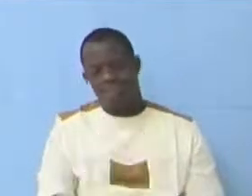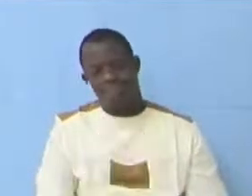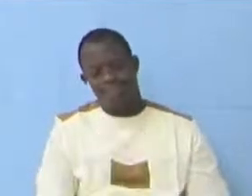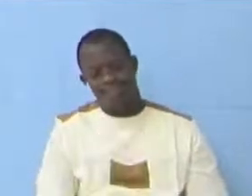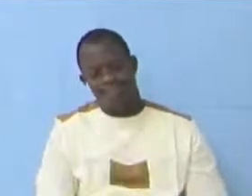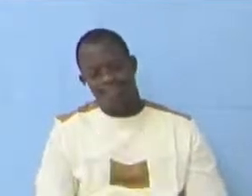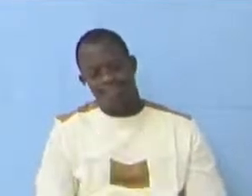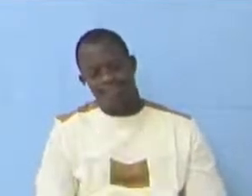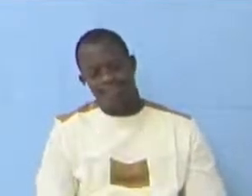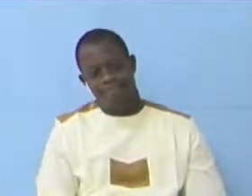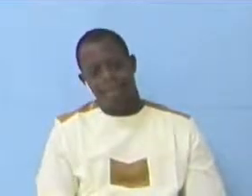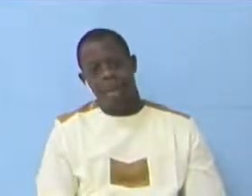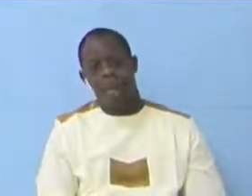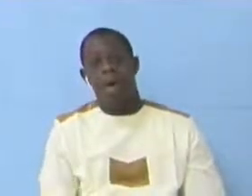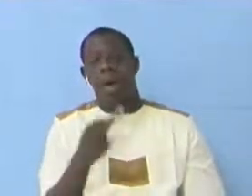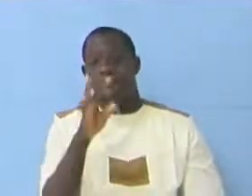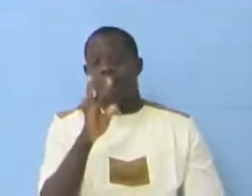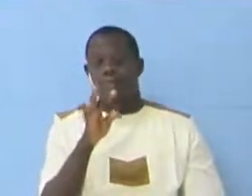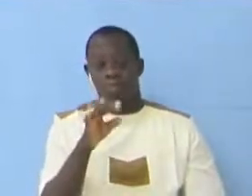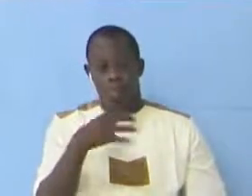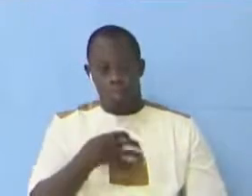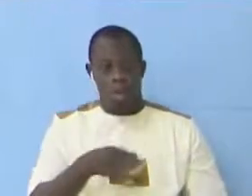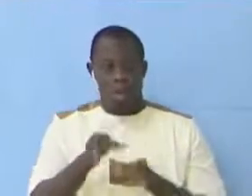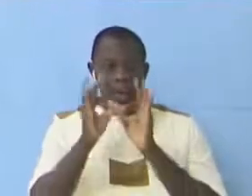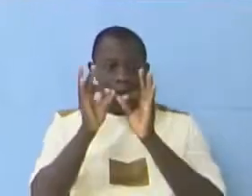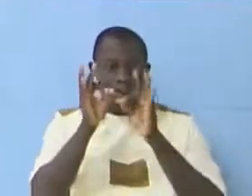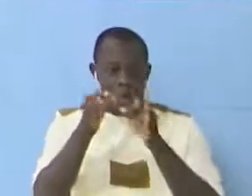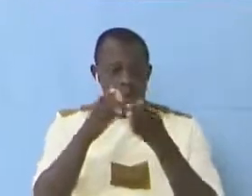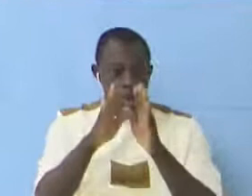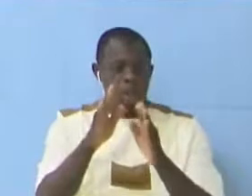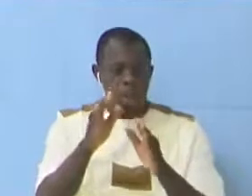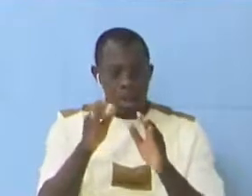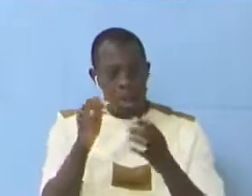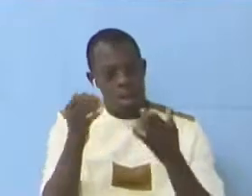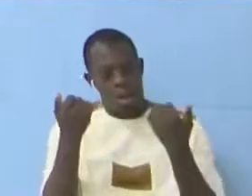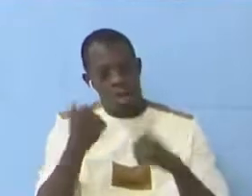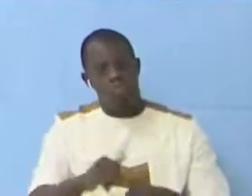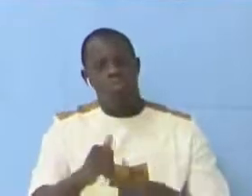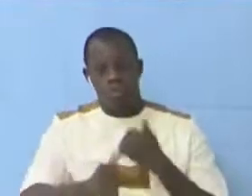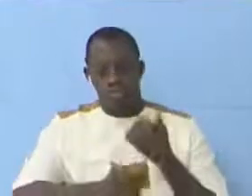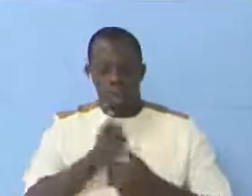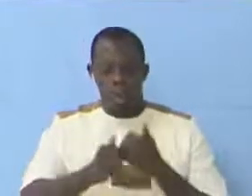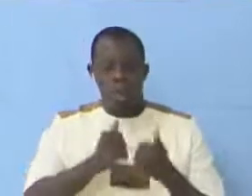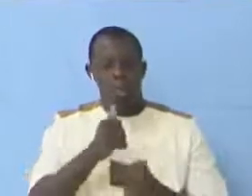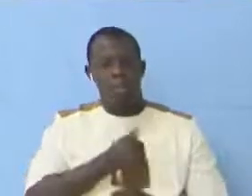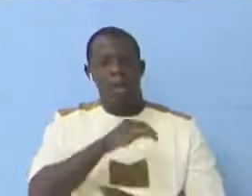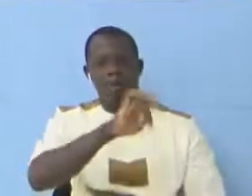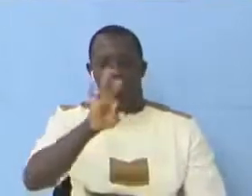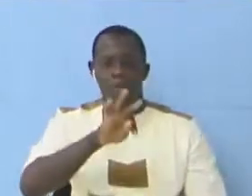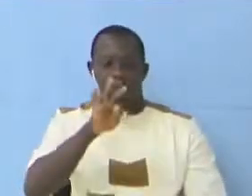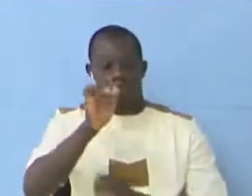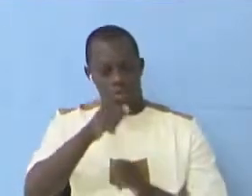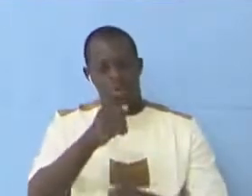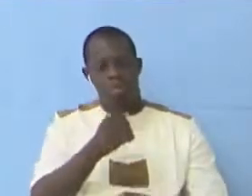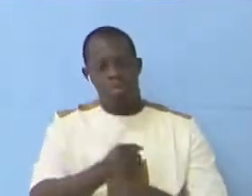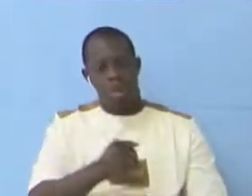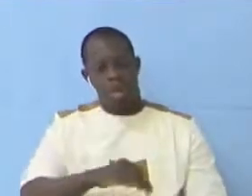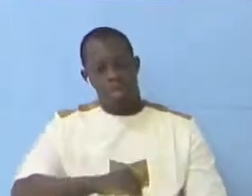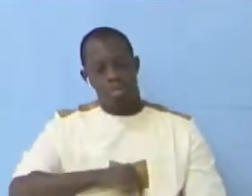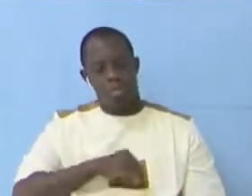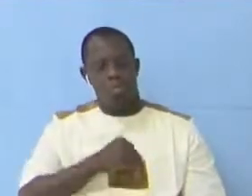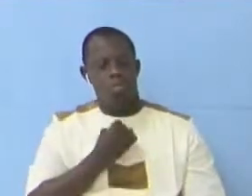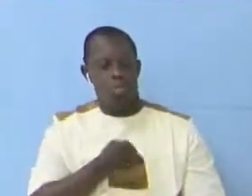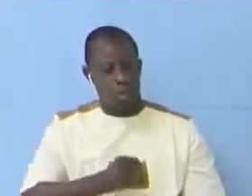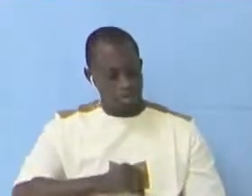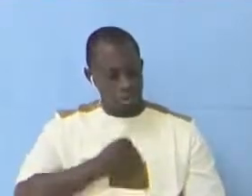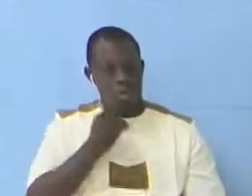lool. If I am to describe the way it affects my family, perhaps I may be emotional. Suma bëggee wax naka